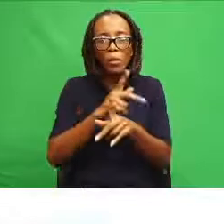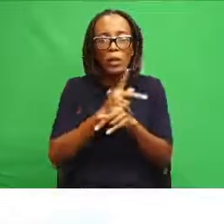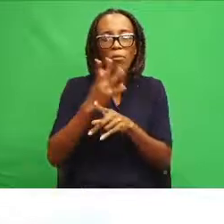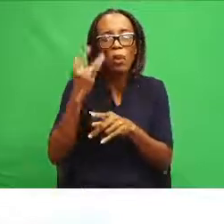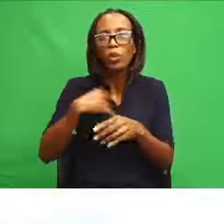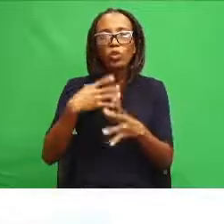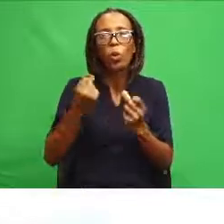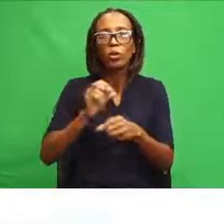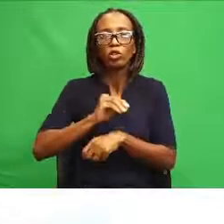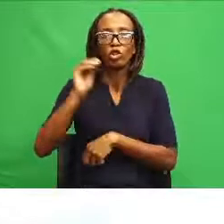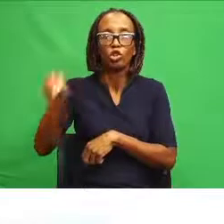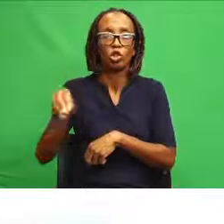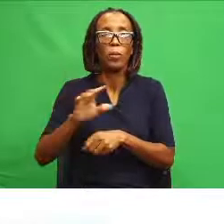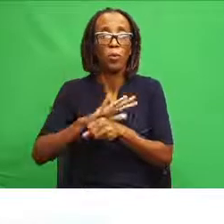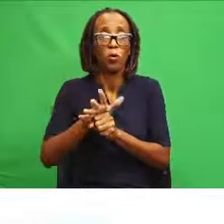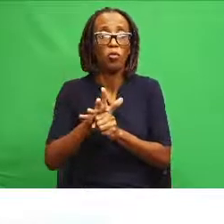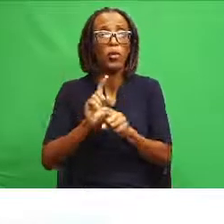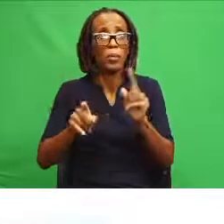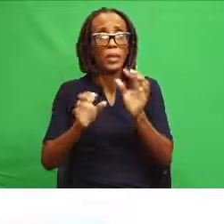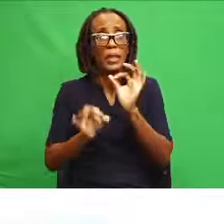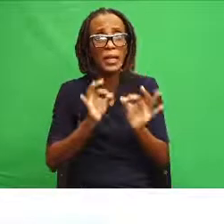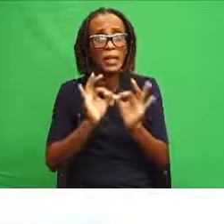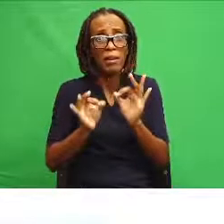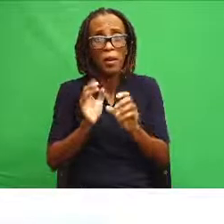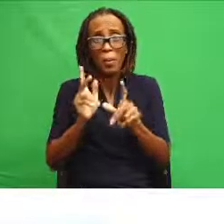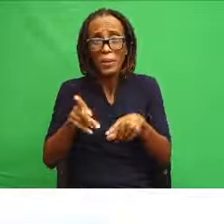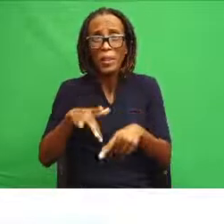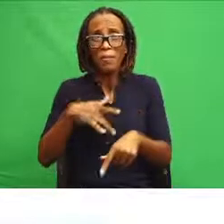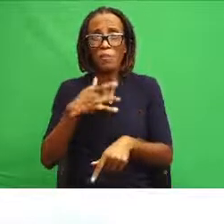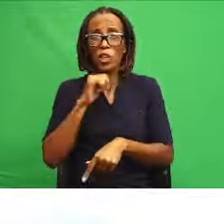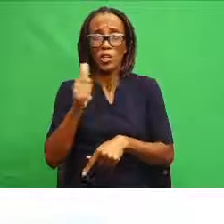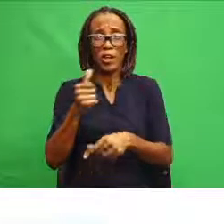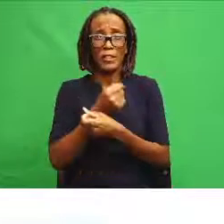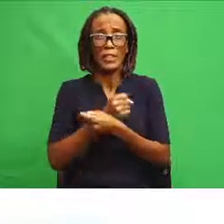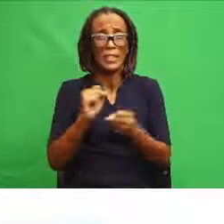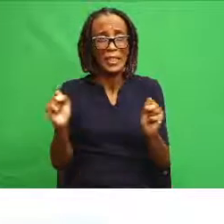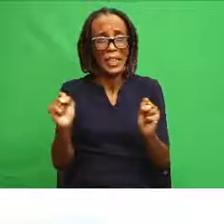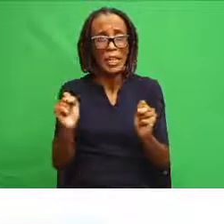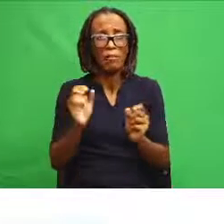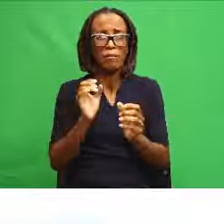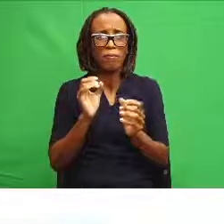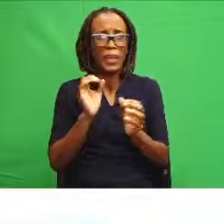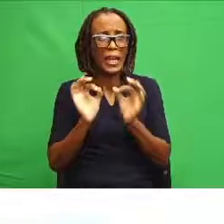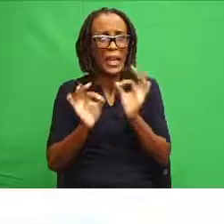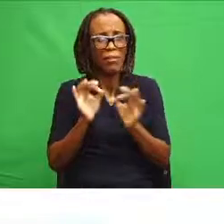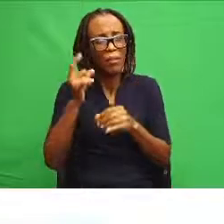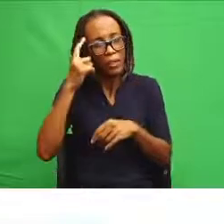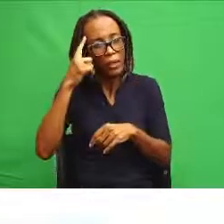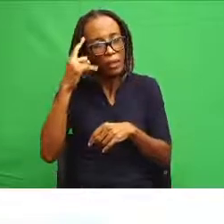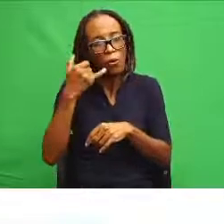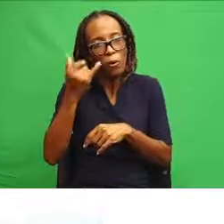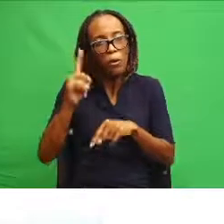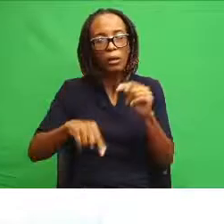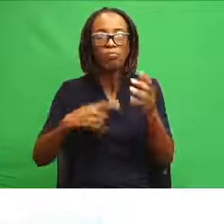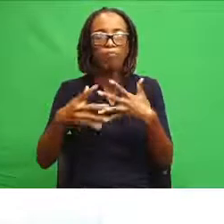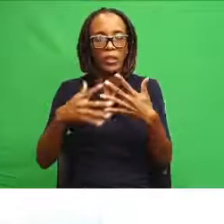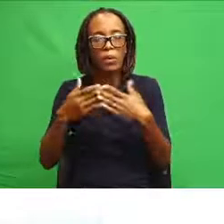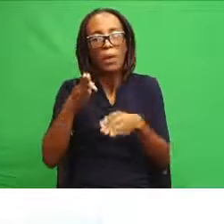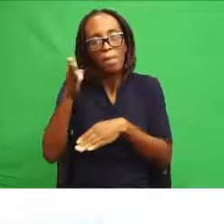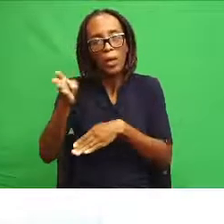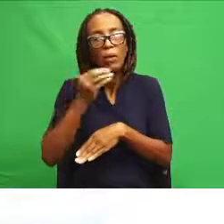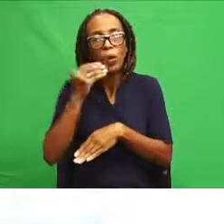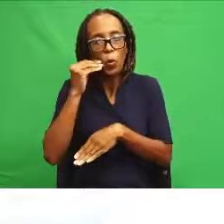that is an option. If we find that it is difficult to ensure their safety via phone call, it may require a visit. Of course, with other